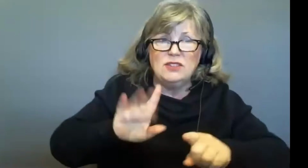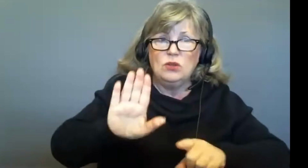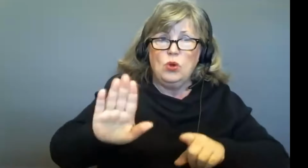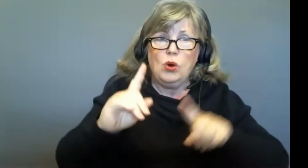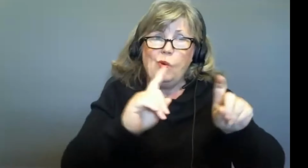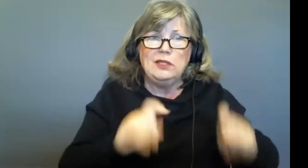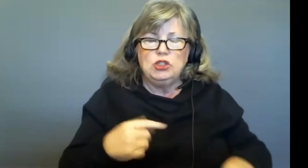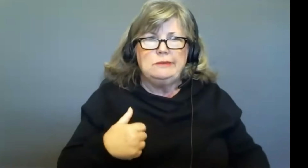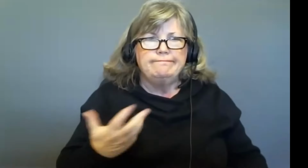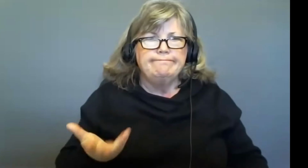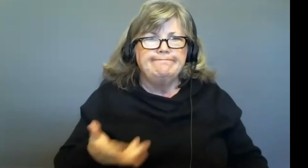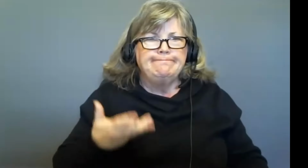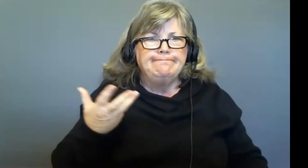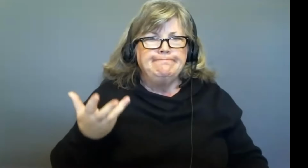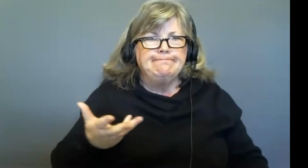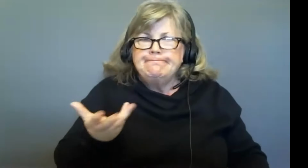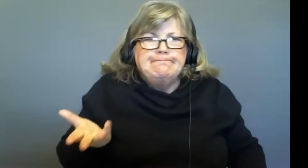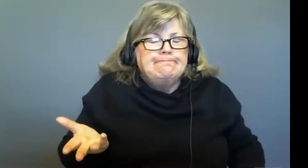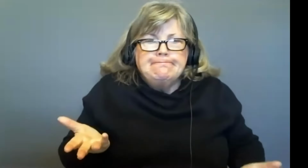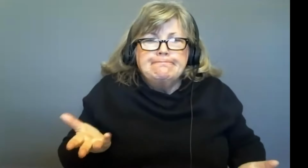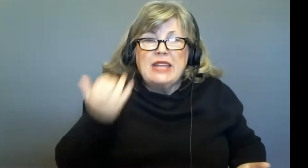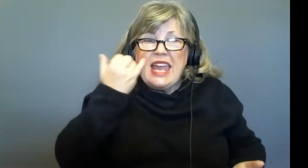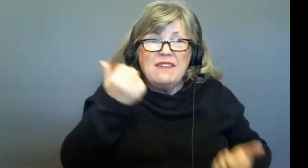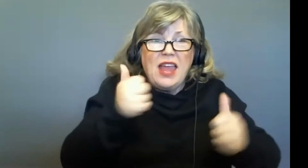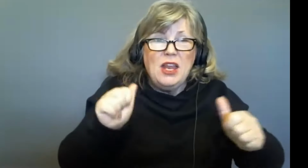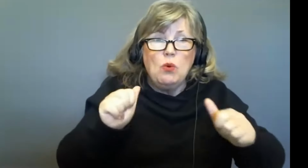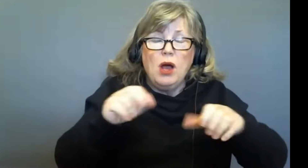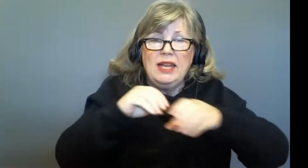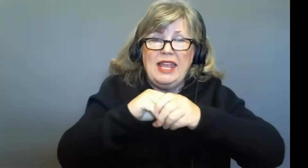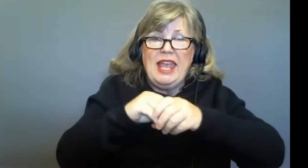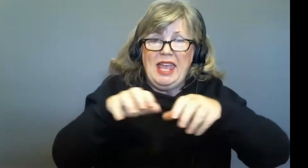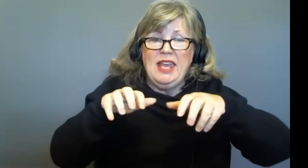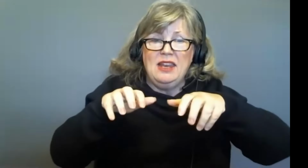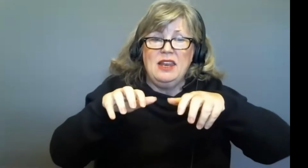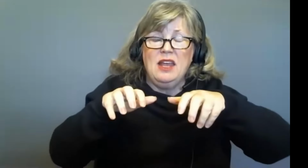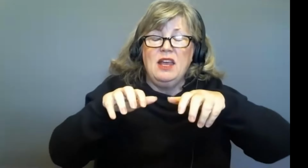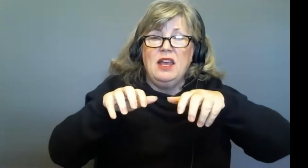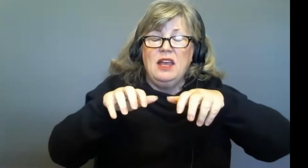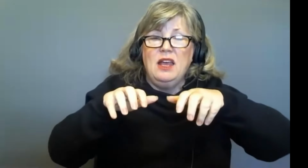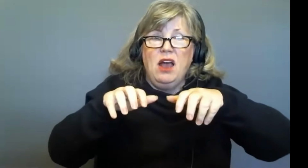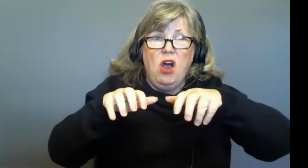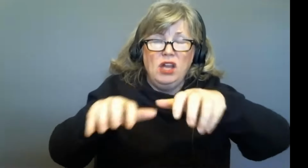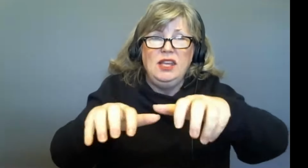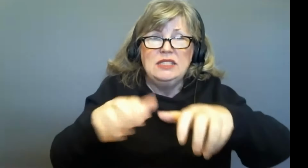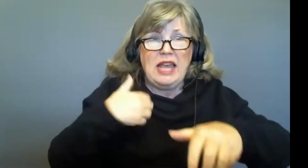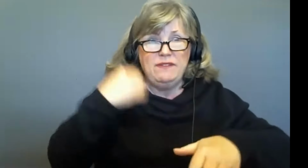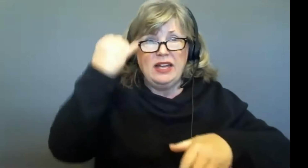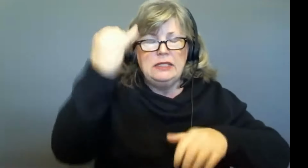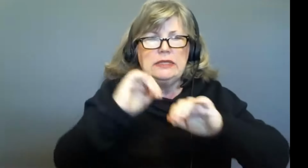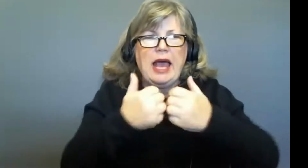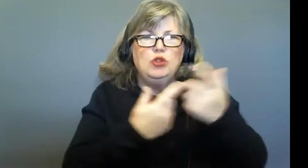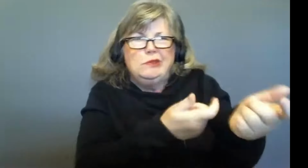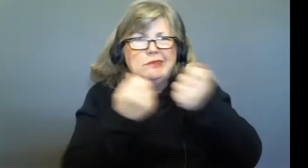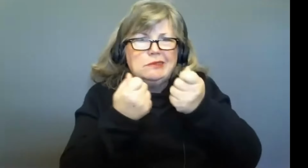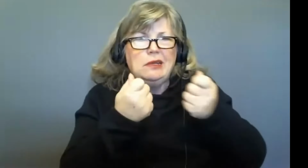the audience has anything to contribute, my email is kieranribeiro@hotmail.com. Just send me, or any one of us, we'd